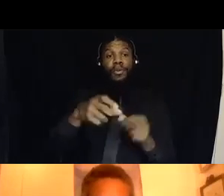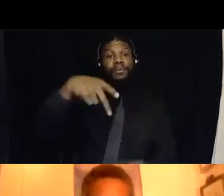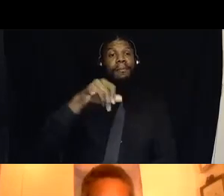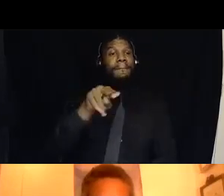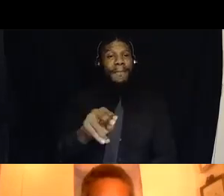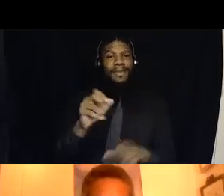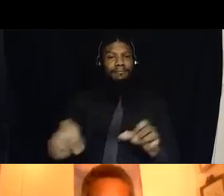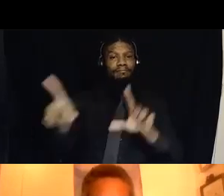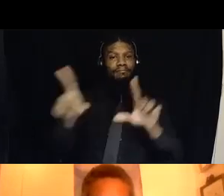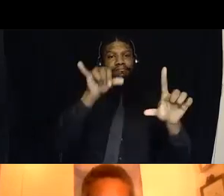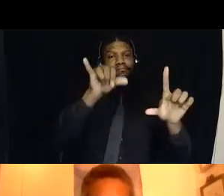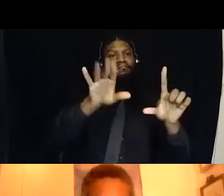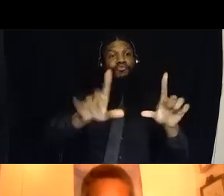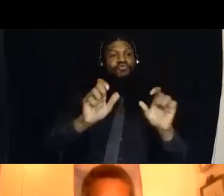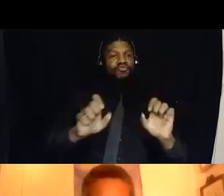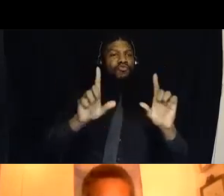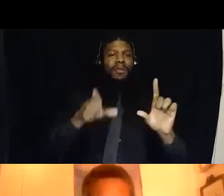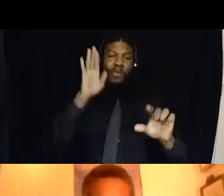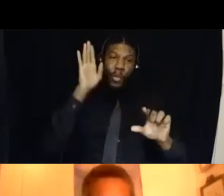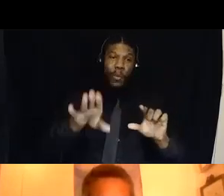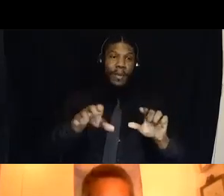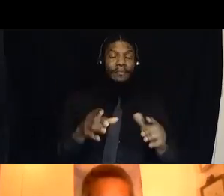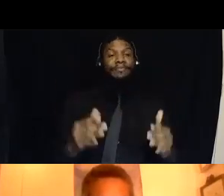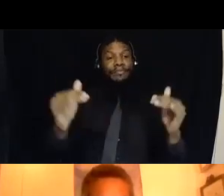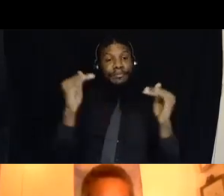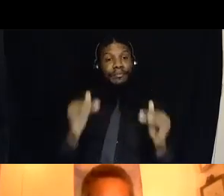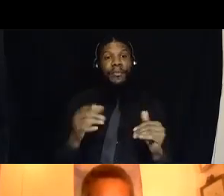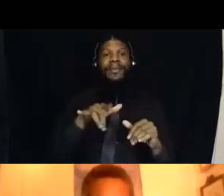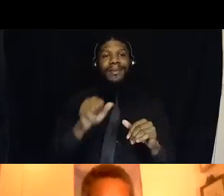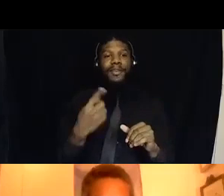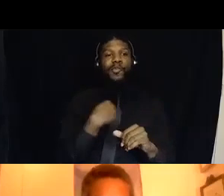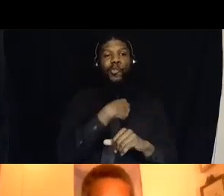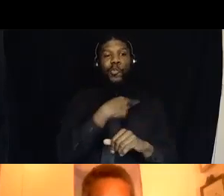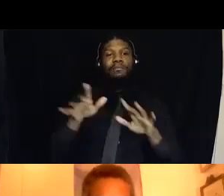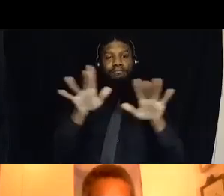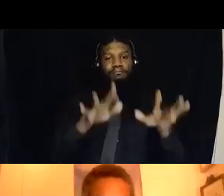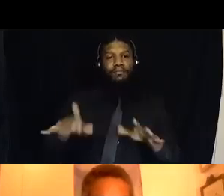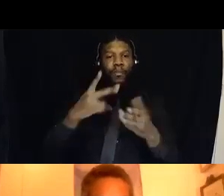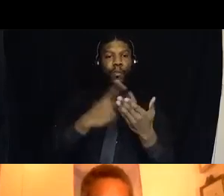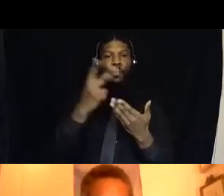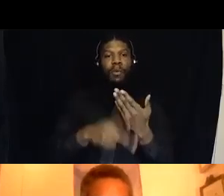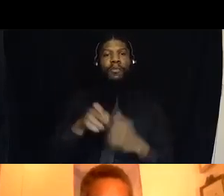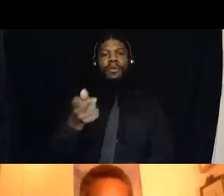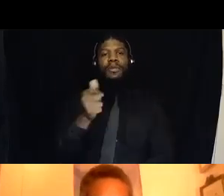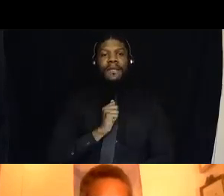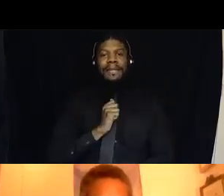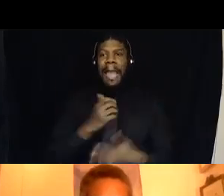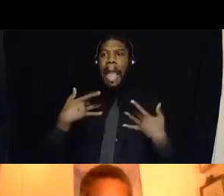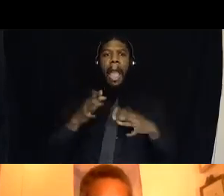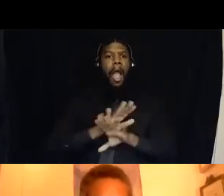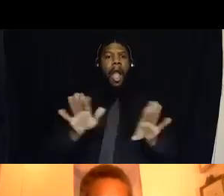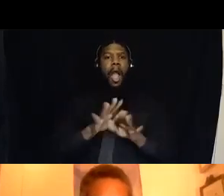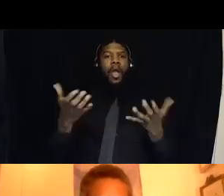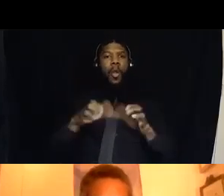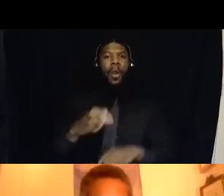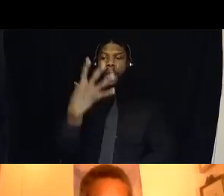during the program if you need it. We are recording this program. If you prefer not to be recorded, feel free to turn off your video,